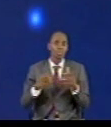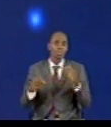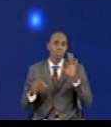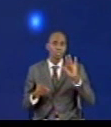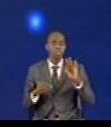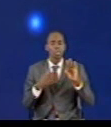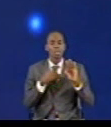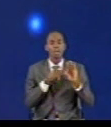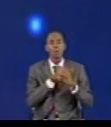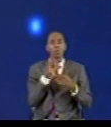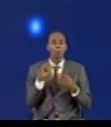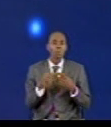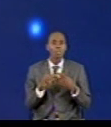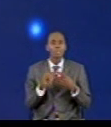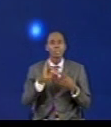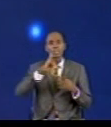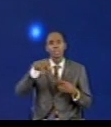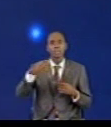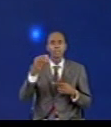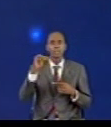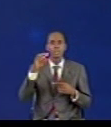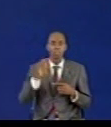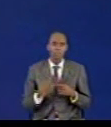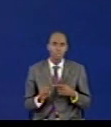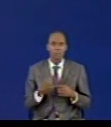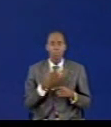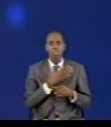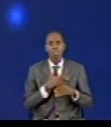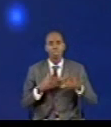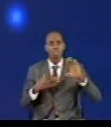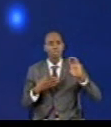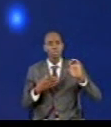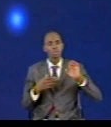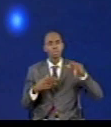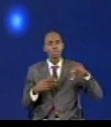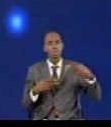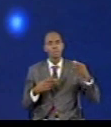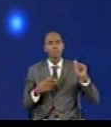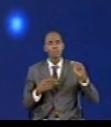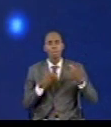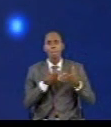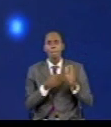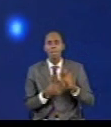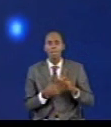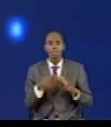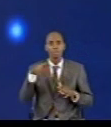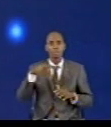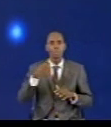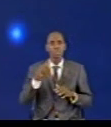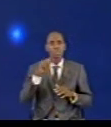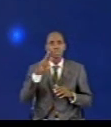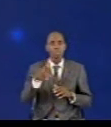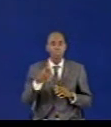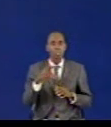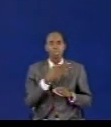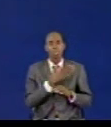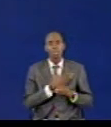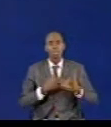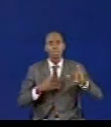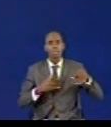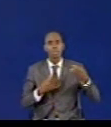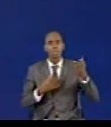James and Cephas, Peter, and John, who